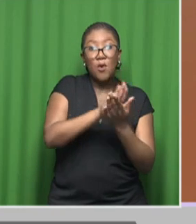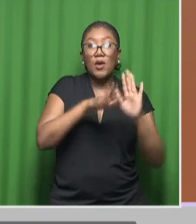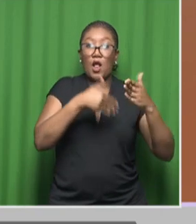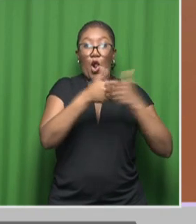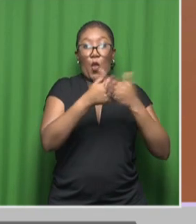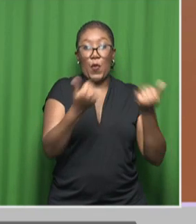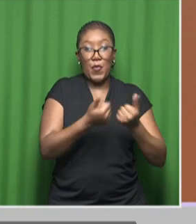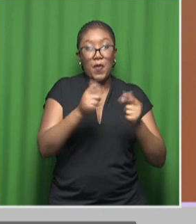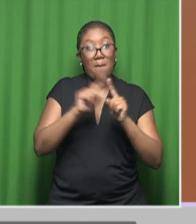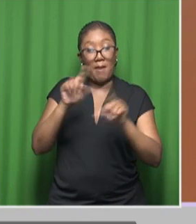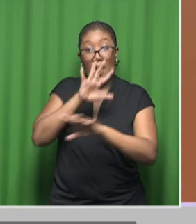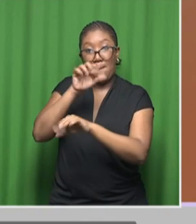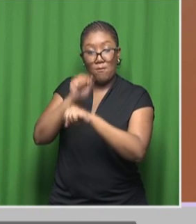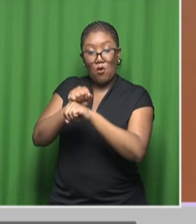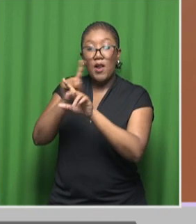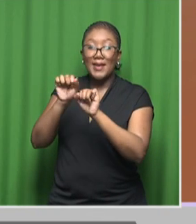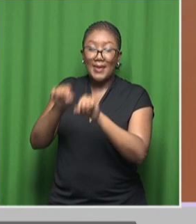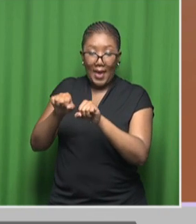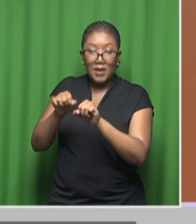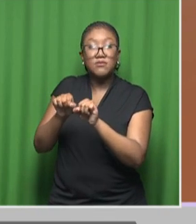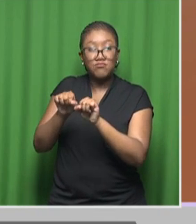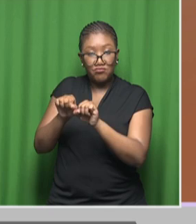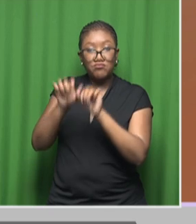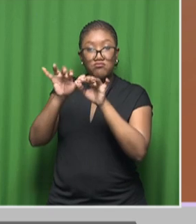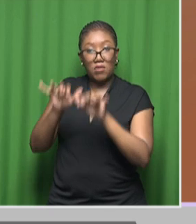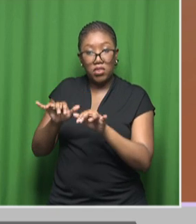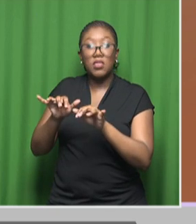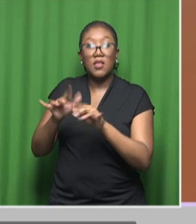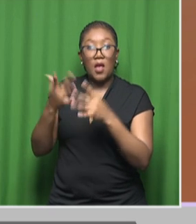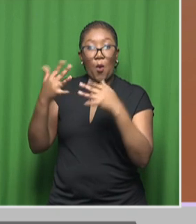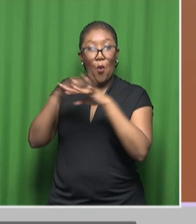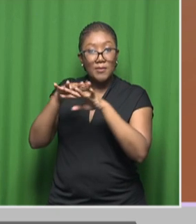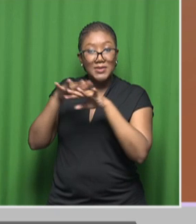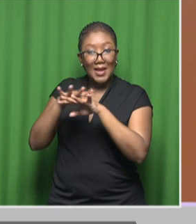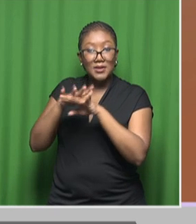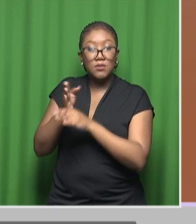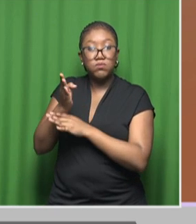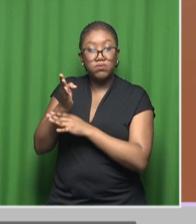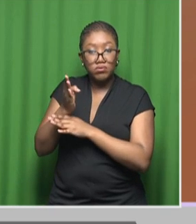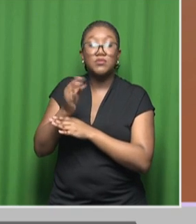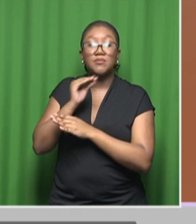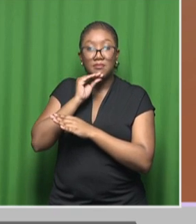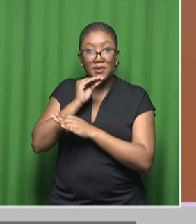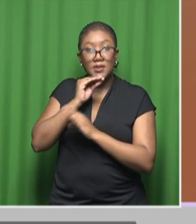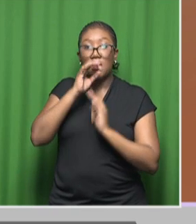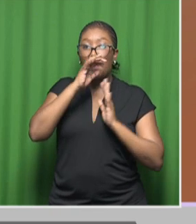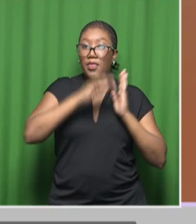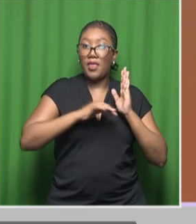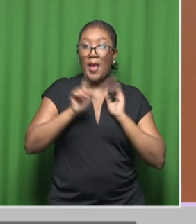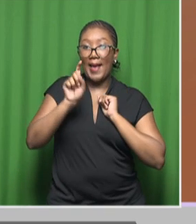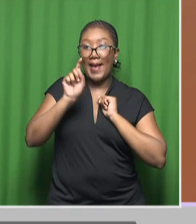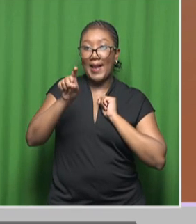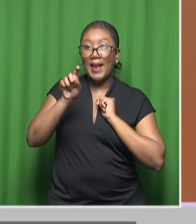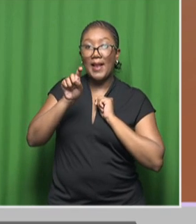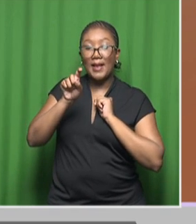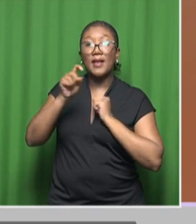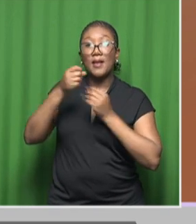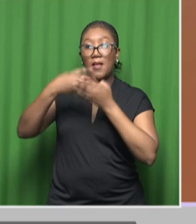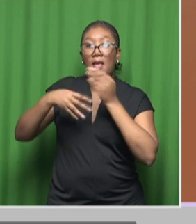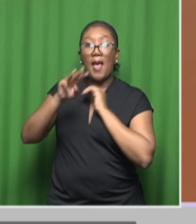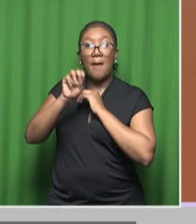can book an appointment through our website. If you go through our homepage menu and